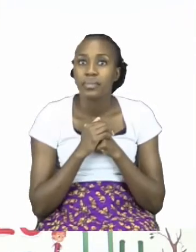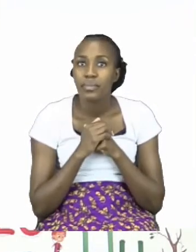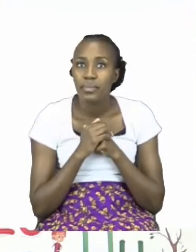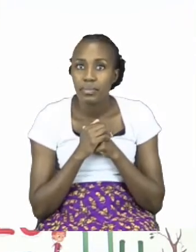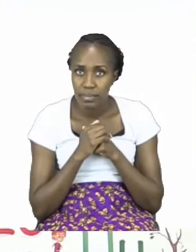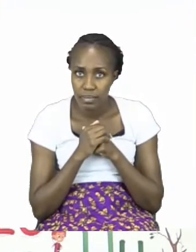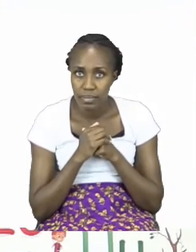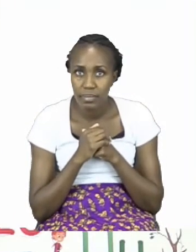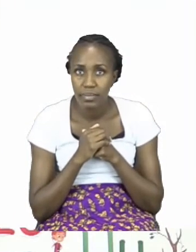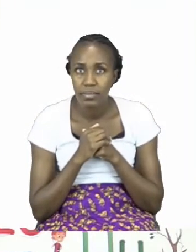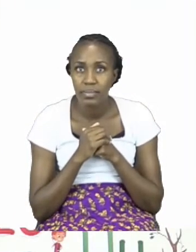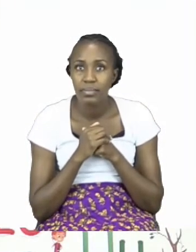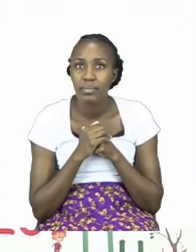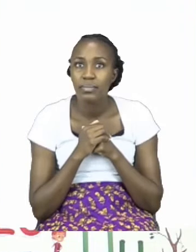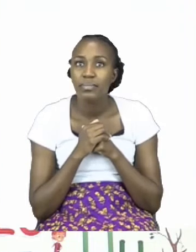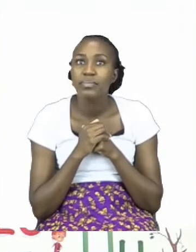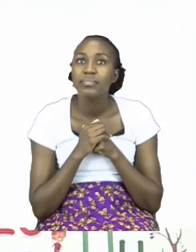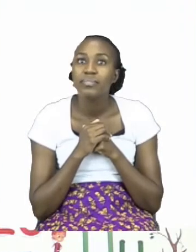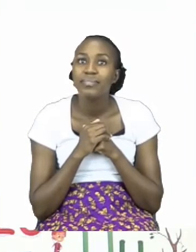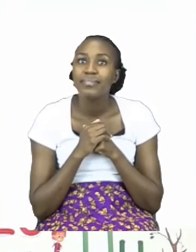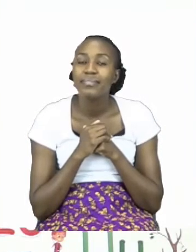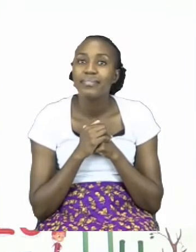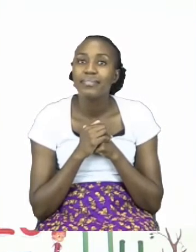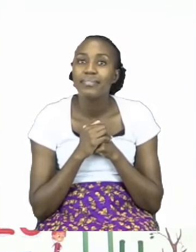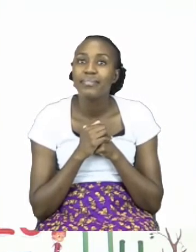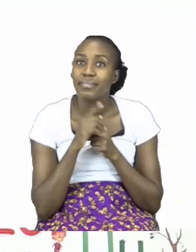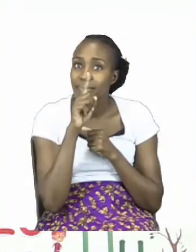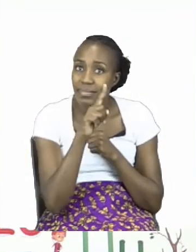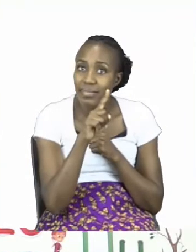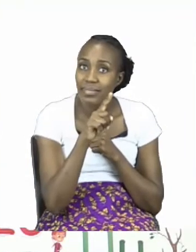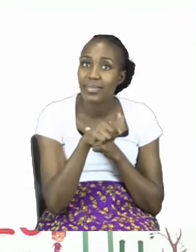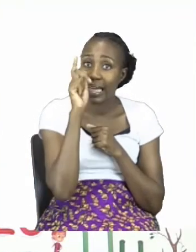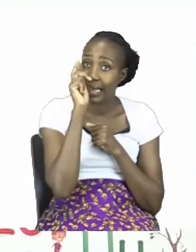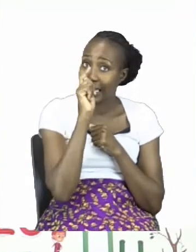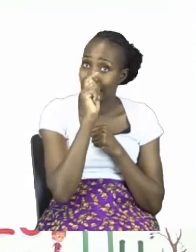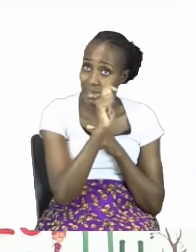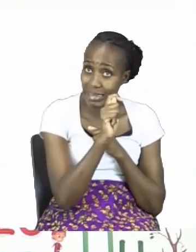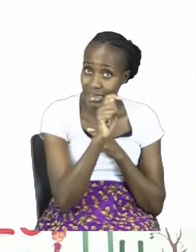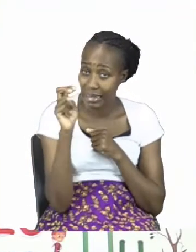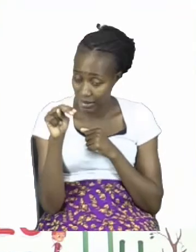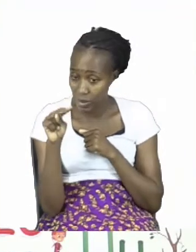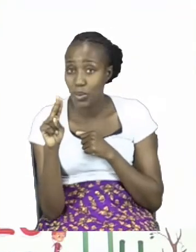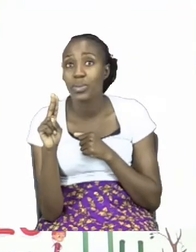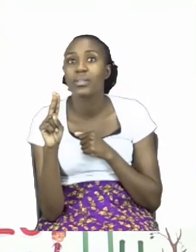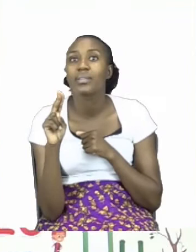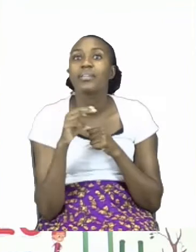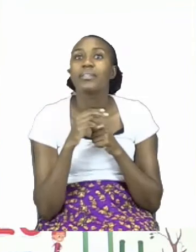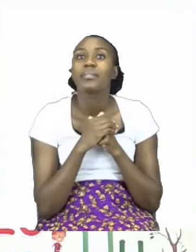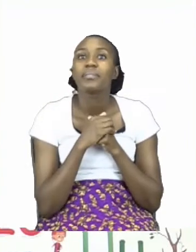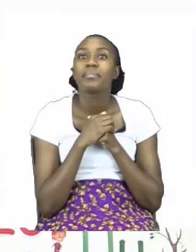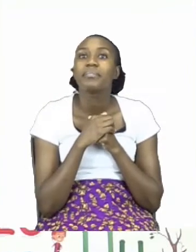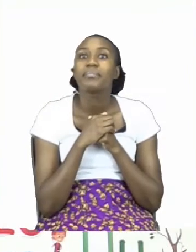and ones. Very good. Here, same thing, tens and